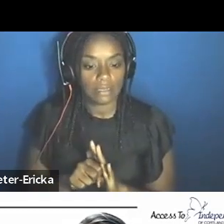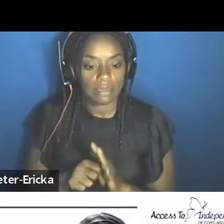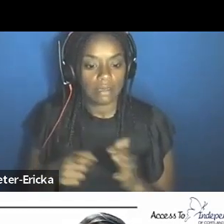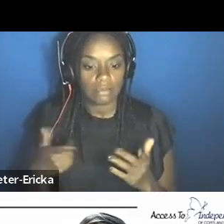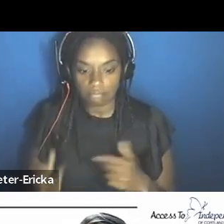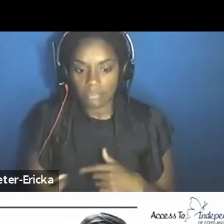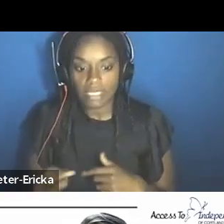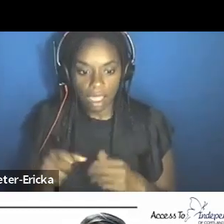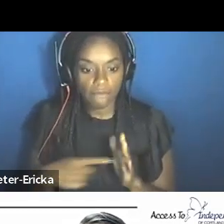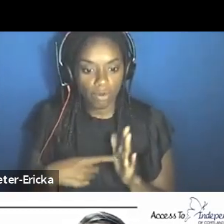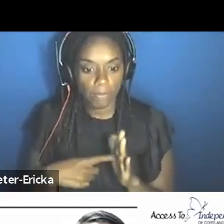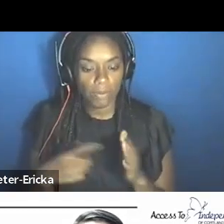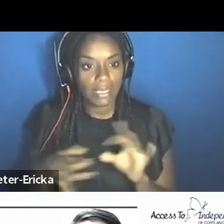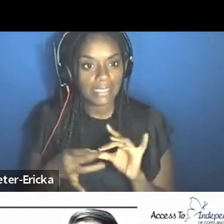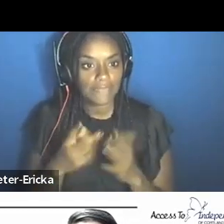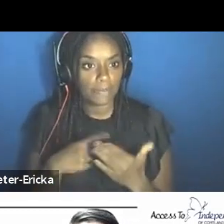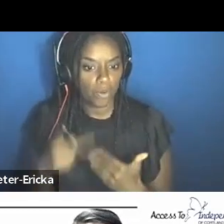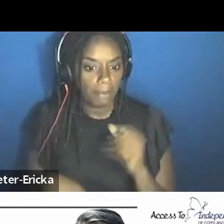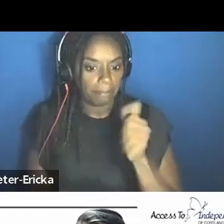Yeah.